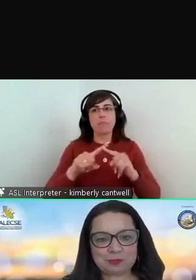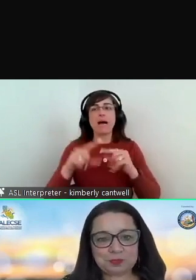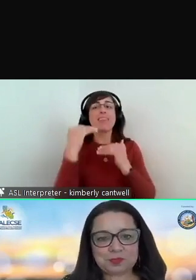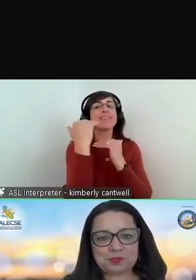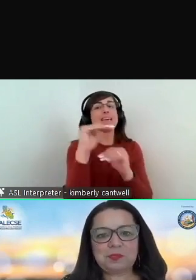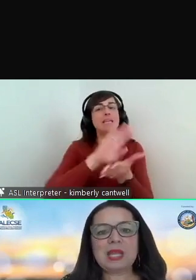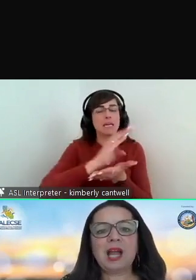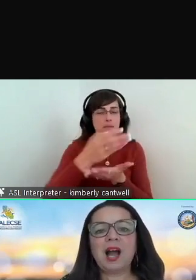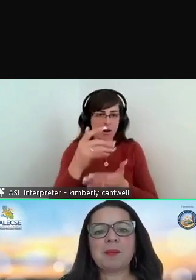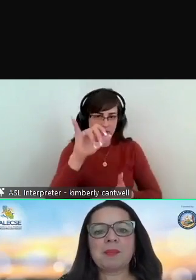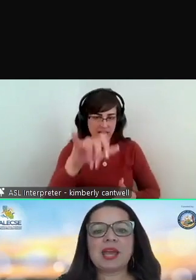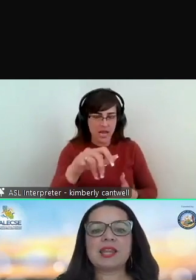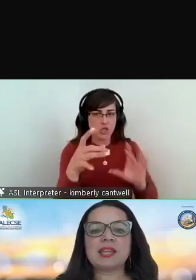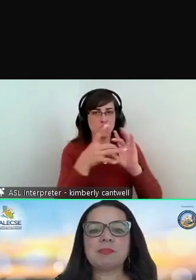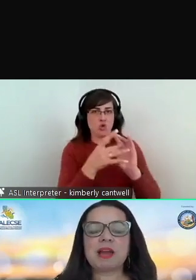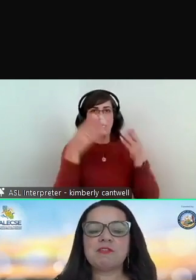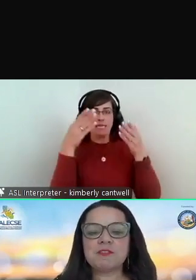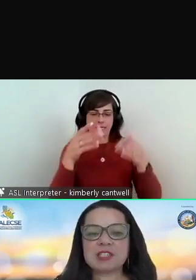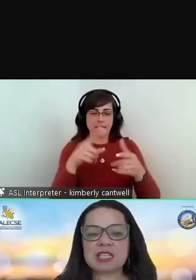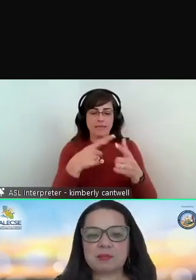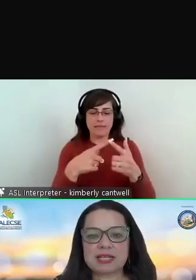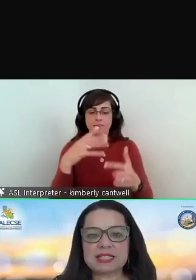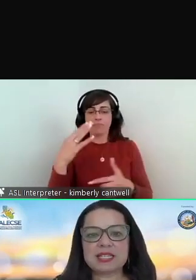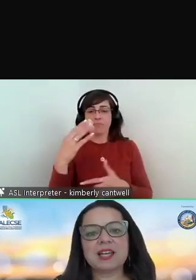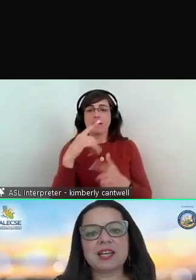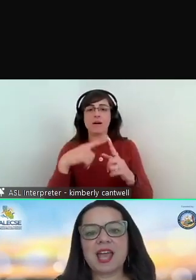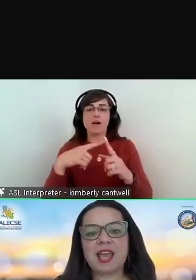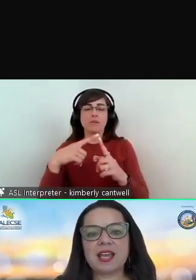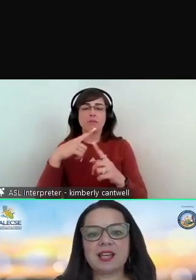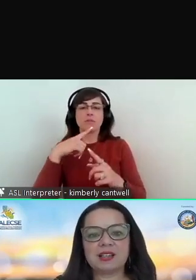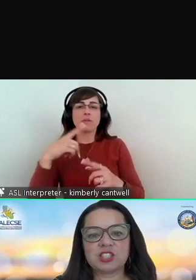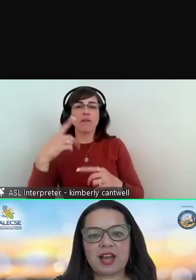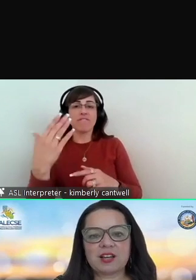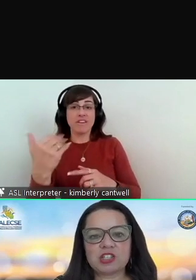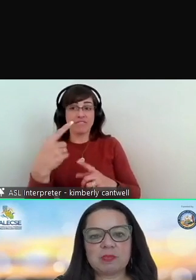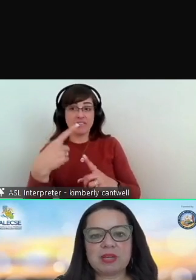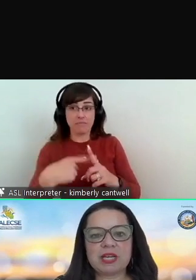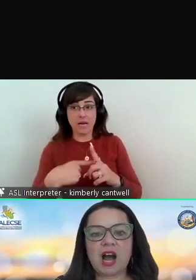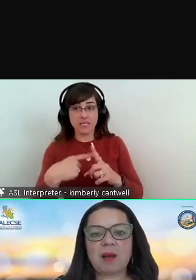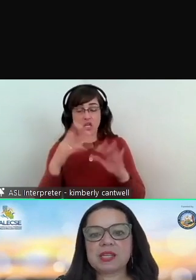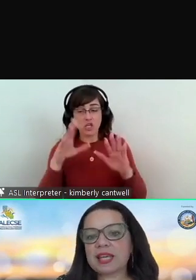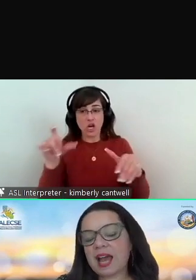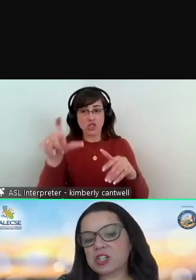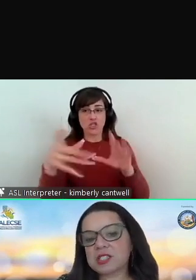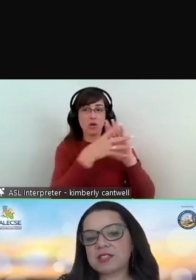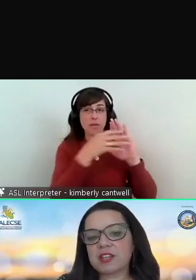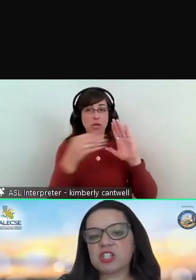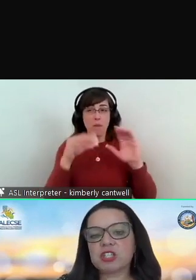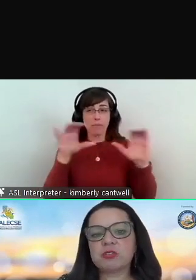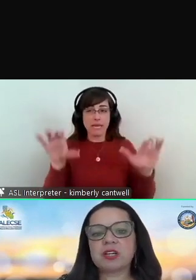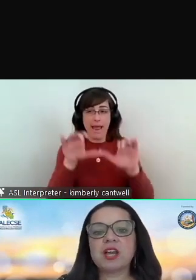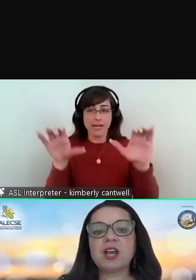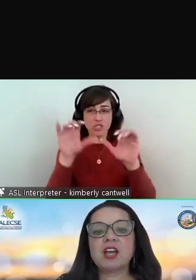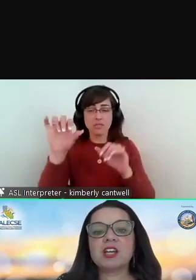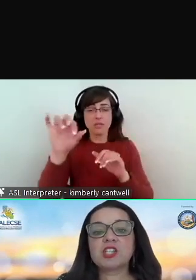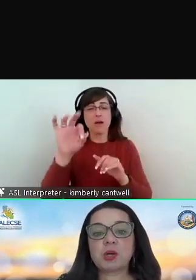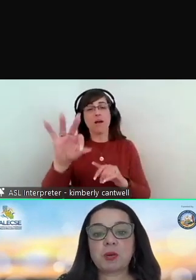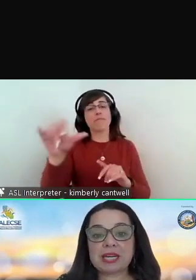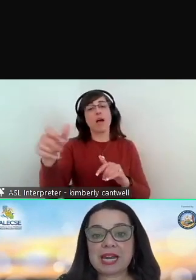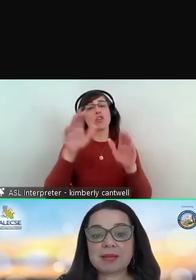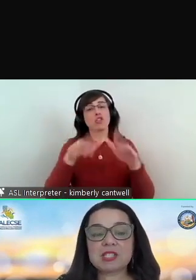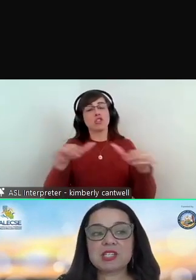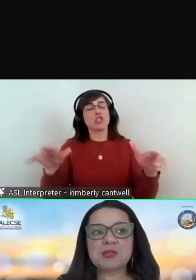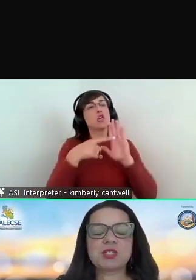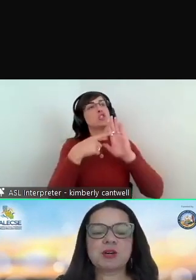amount. And then by 15 months, a child should be copying the actions of other children,